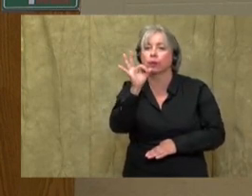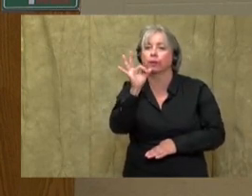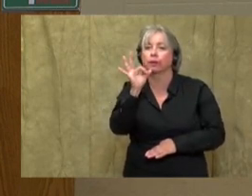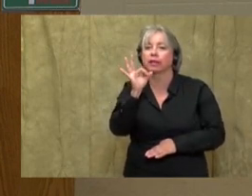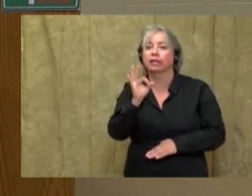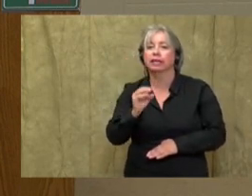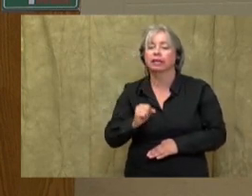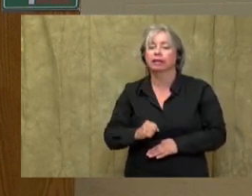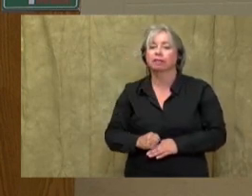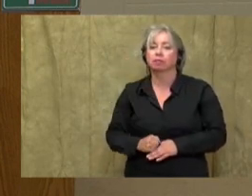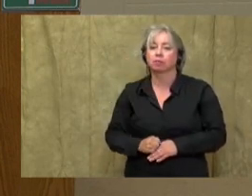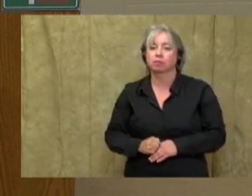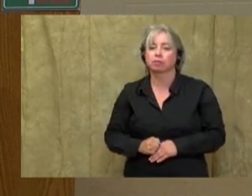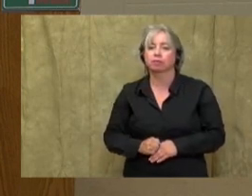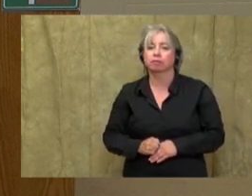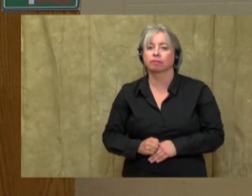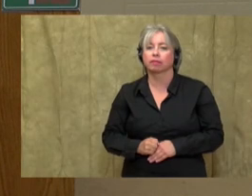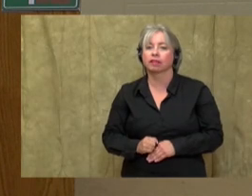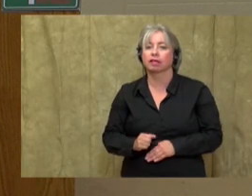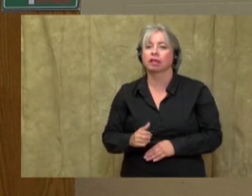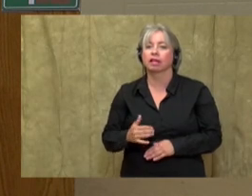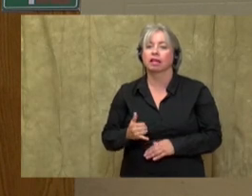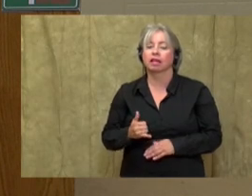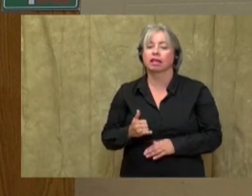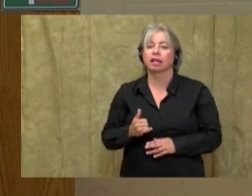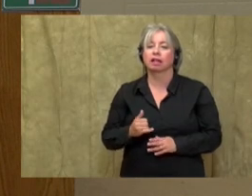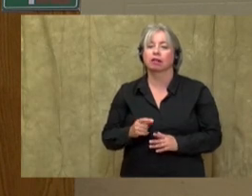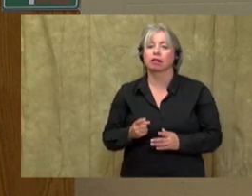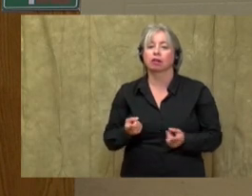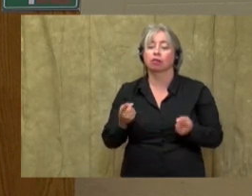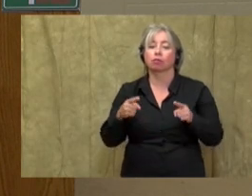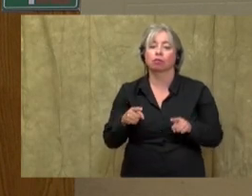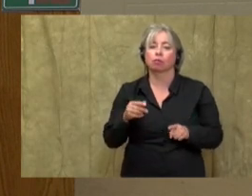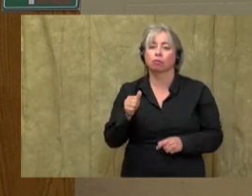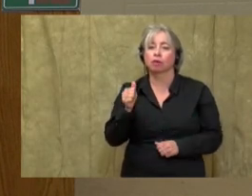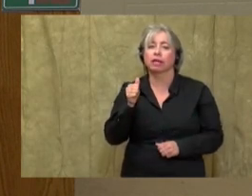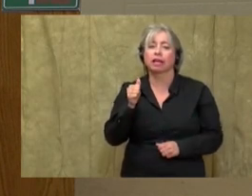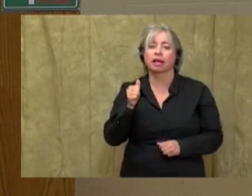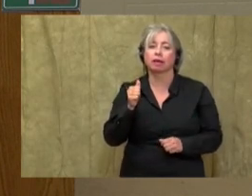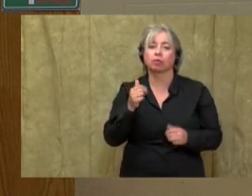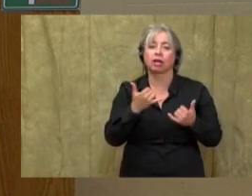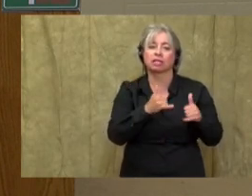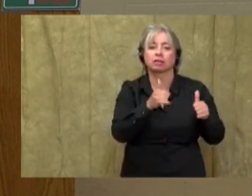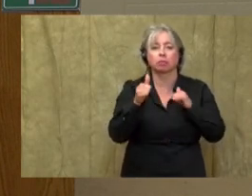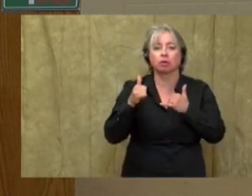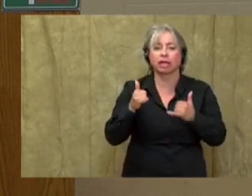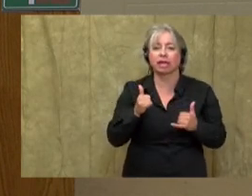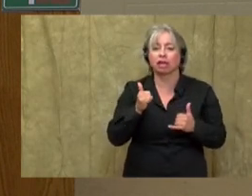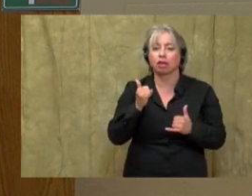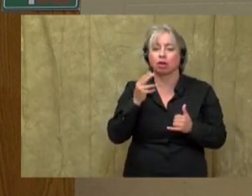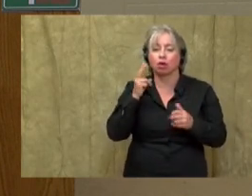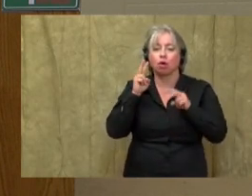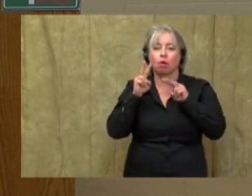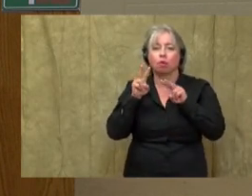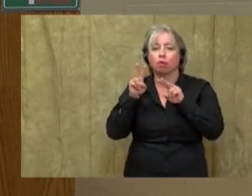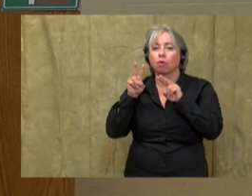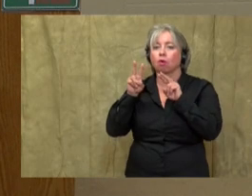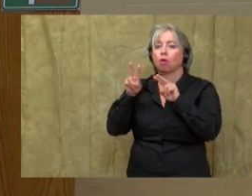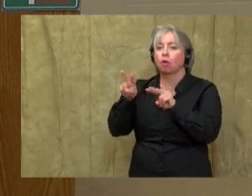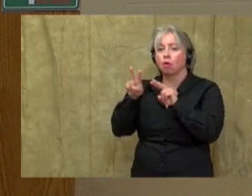transverse wave. So I'm going to hit play, and what I want you to watch is the displacement or